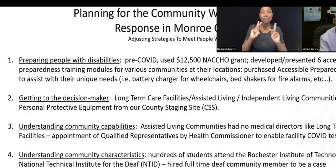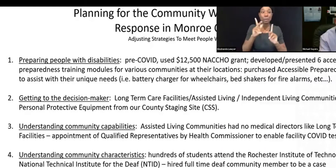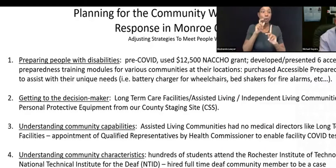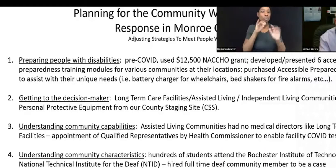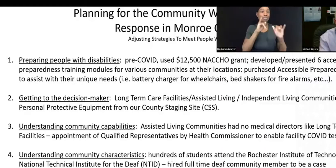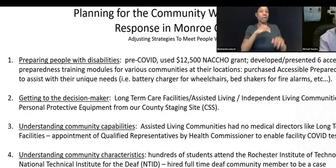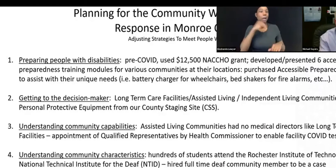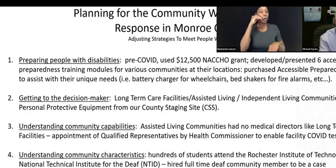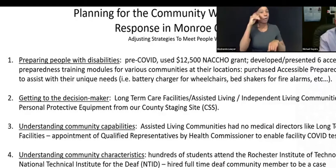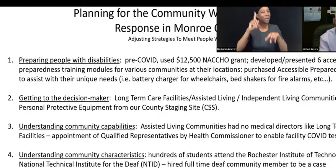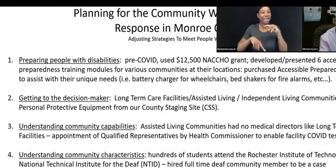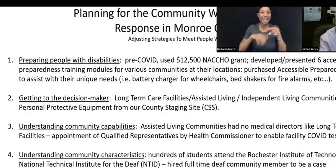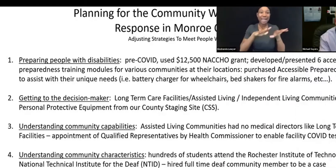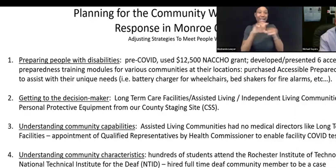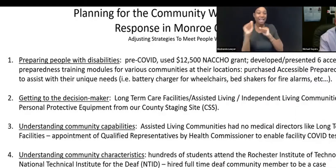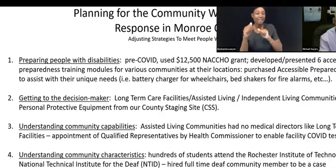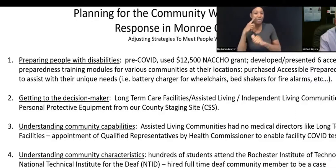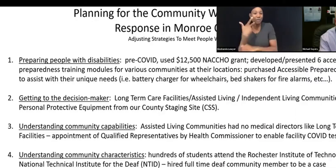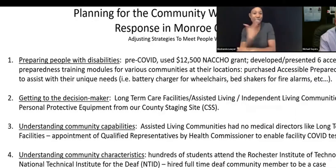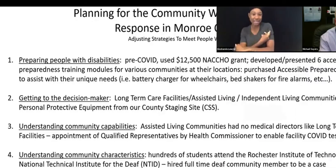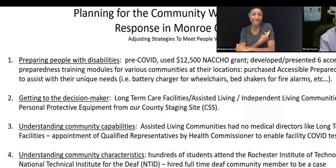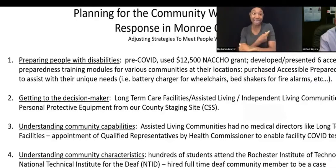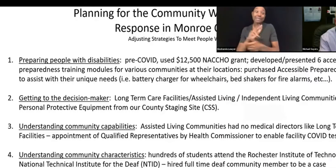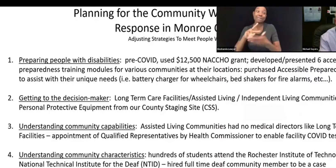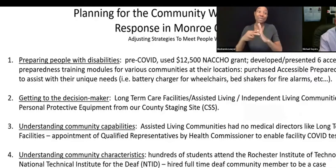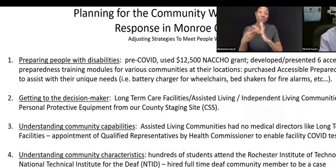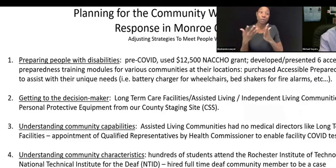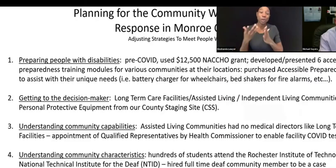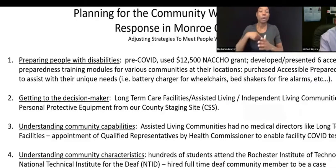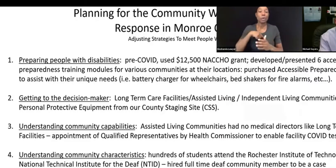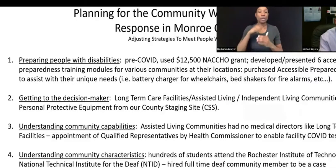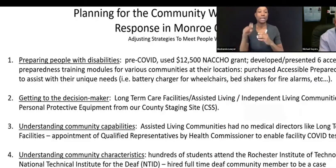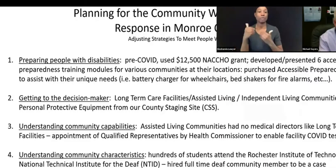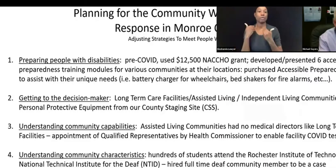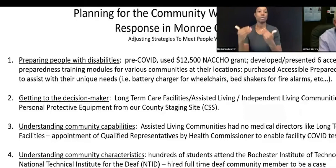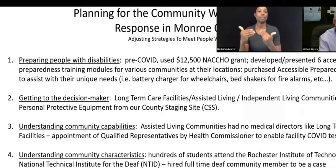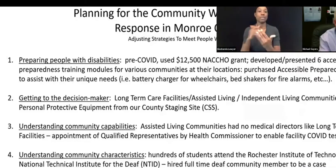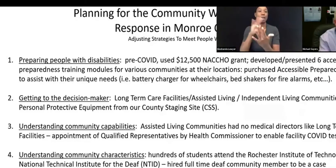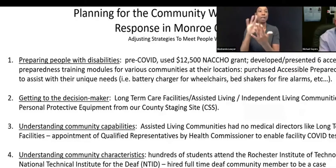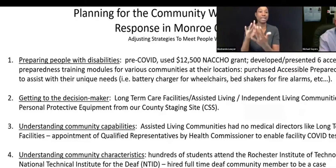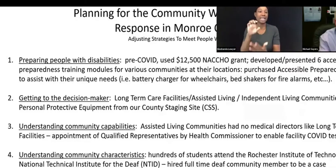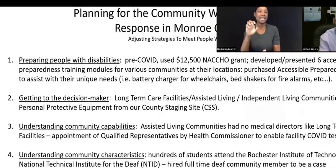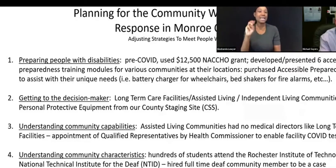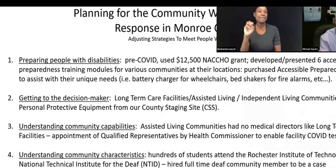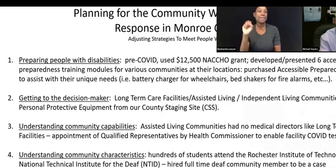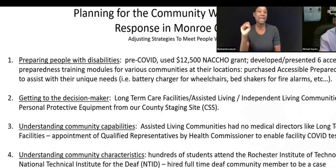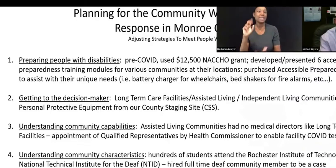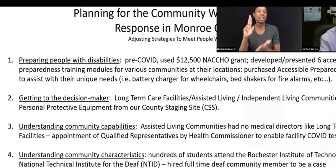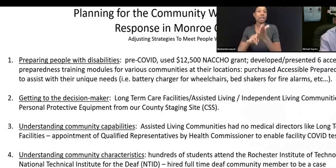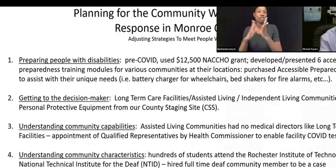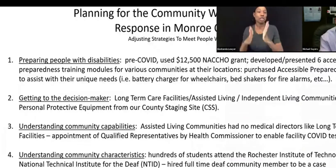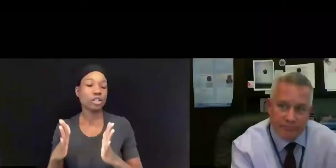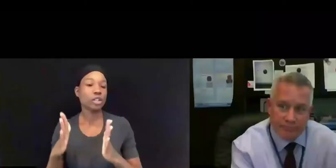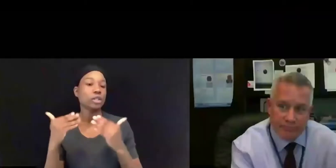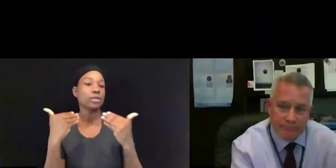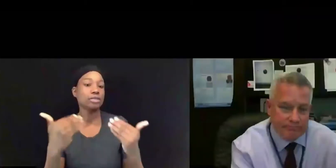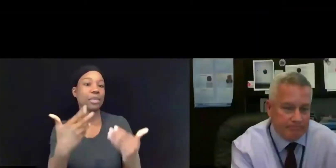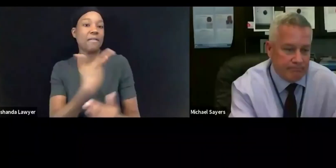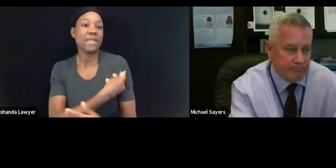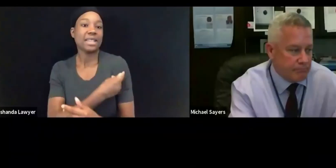for vaccinating homebound residents. Thank you very much. That concludes my presentation.